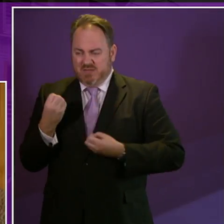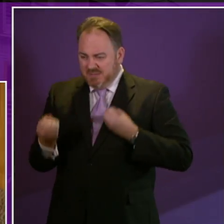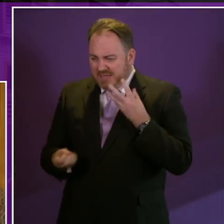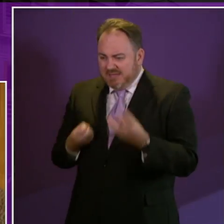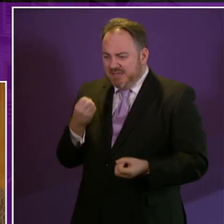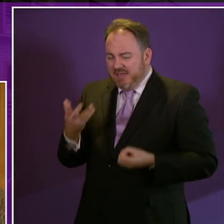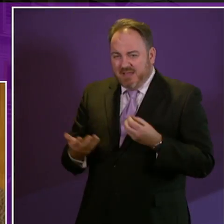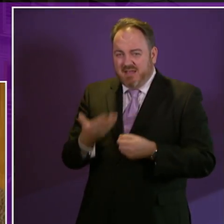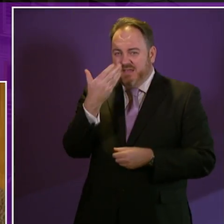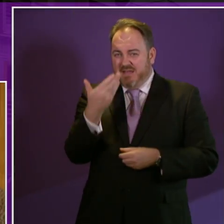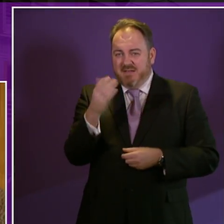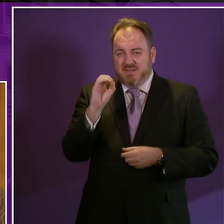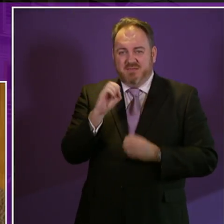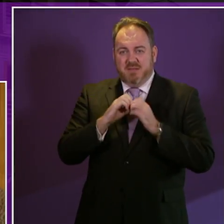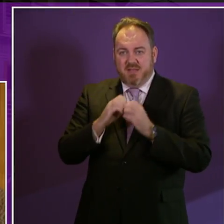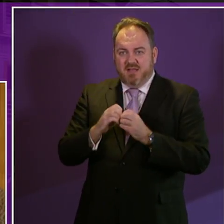year